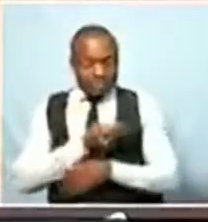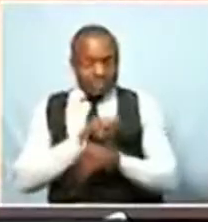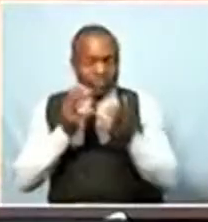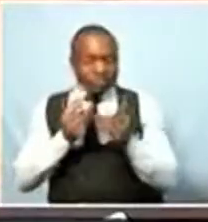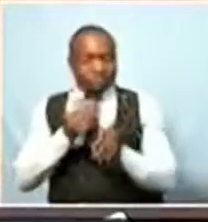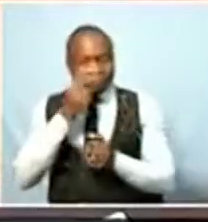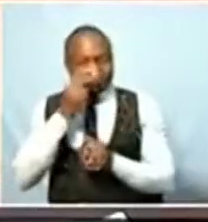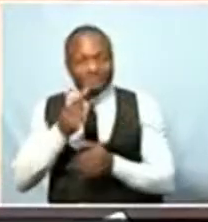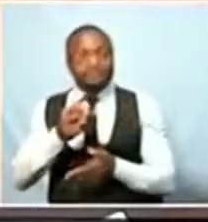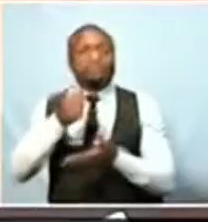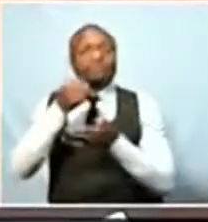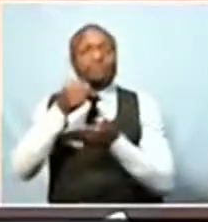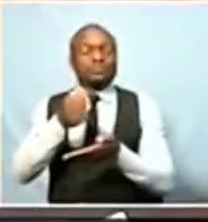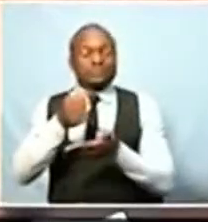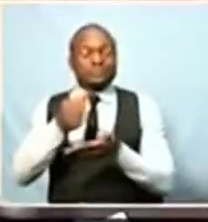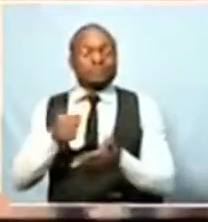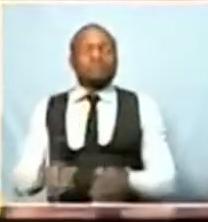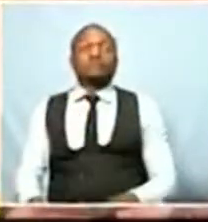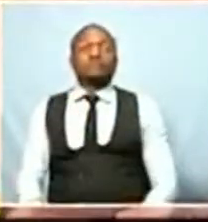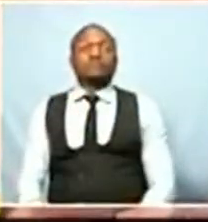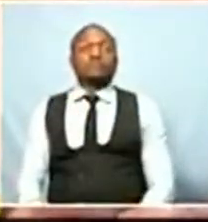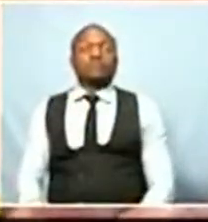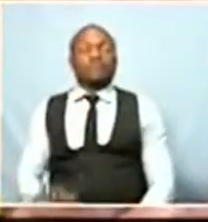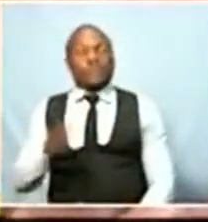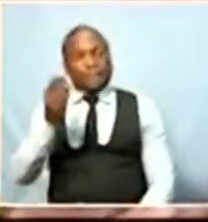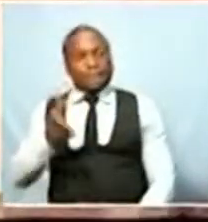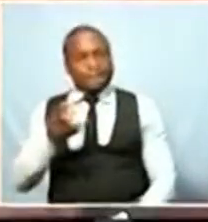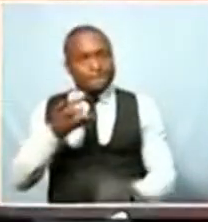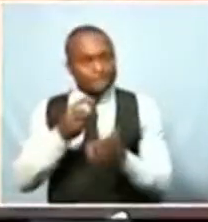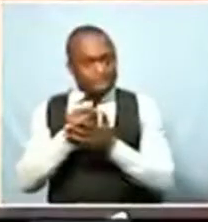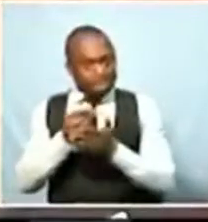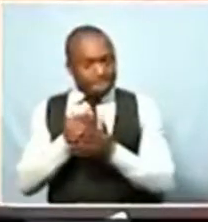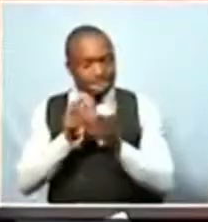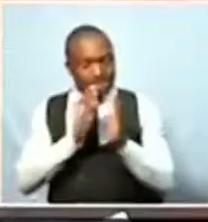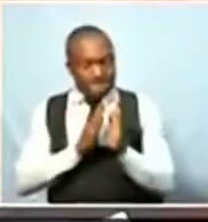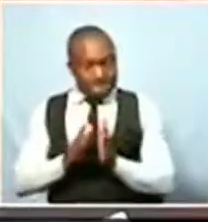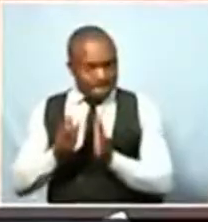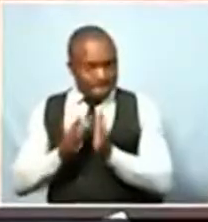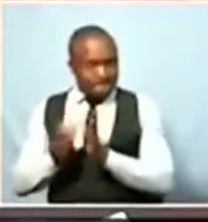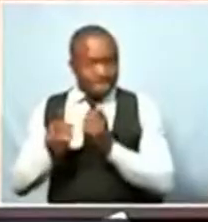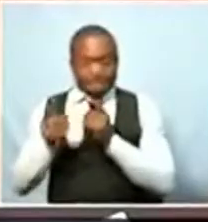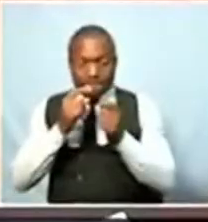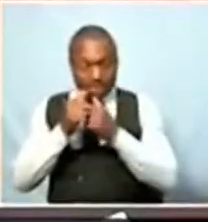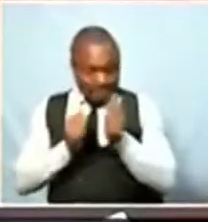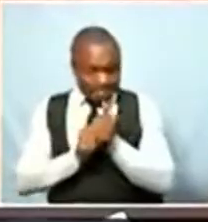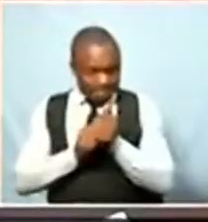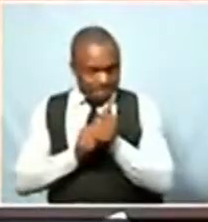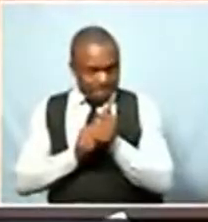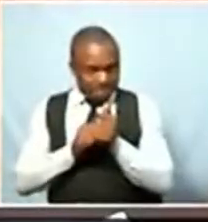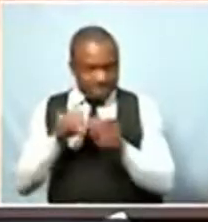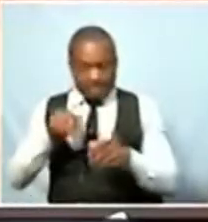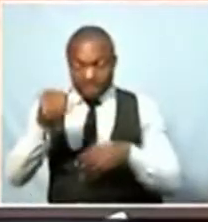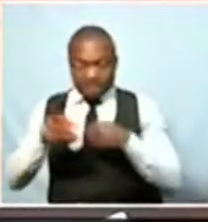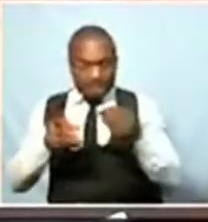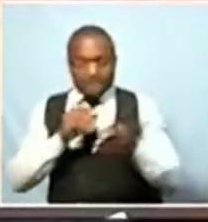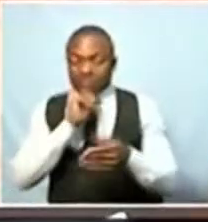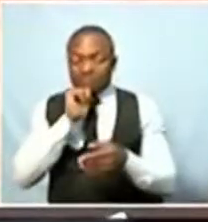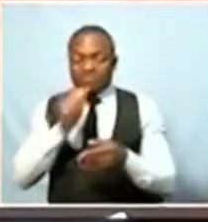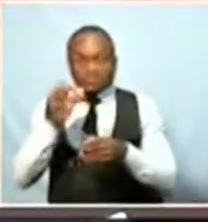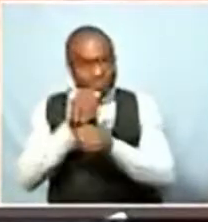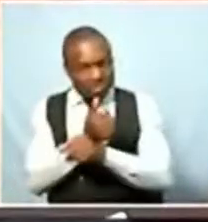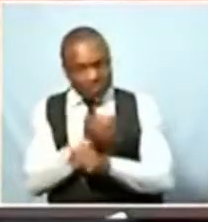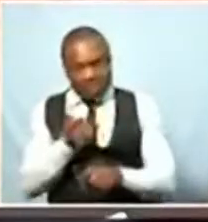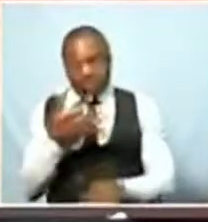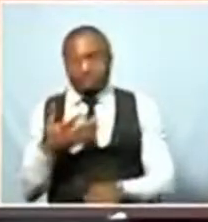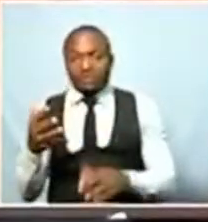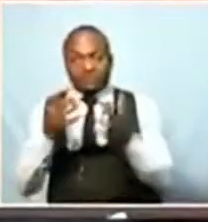to see a budget, you know, where there are revenue measures as we talk about expenditure. So don't get anything wrong. We